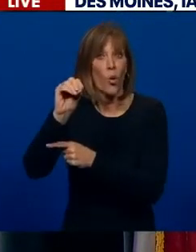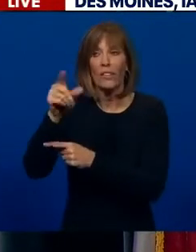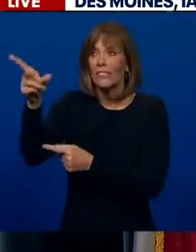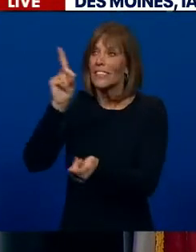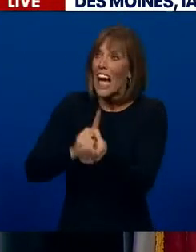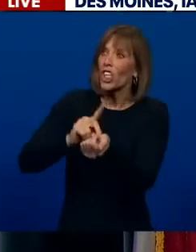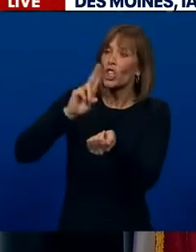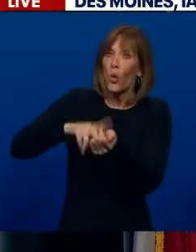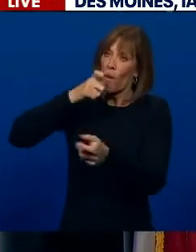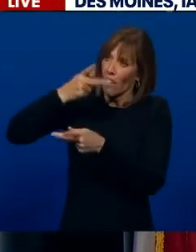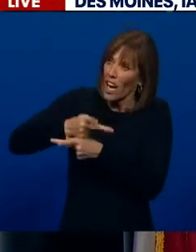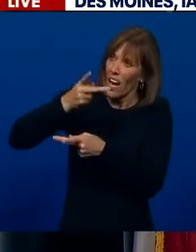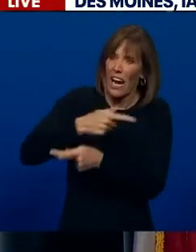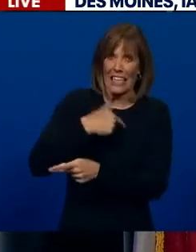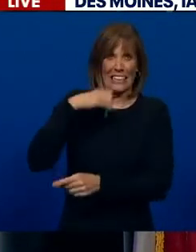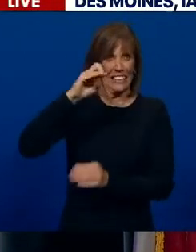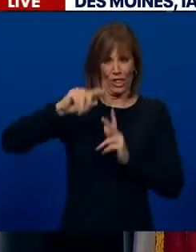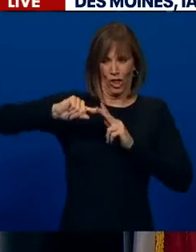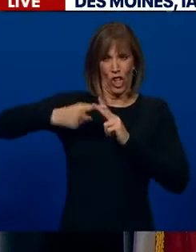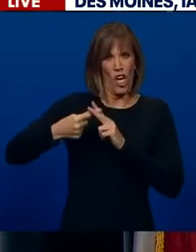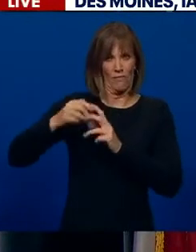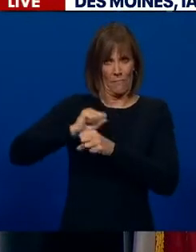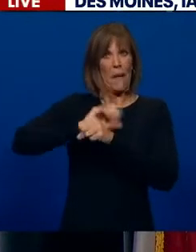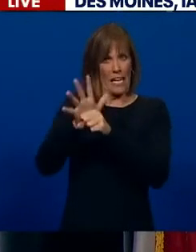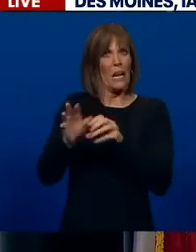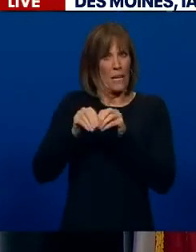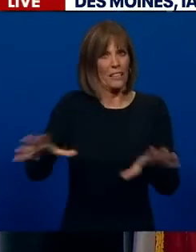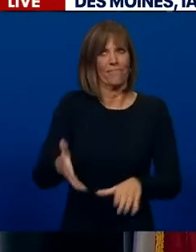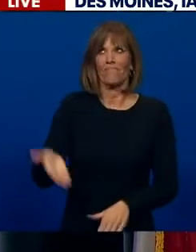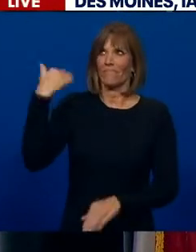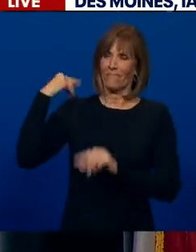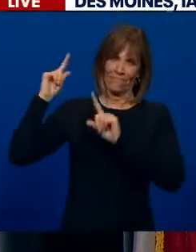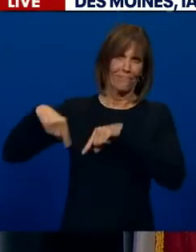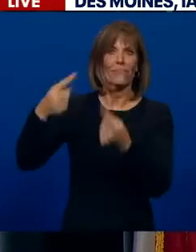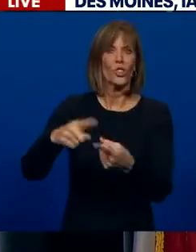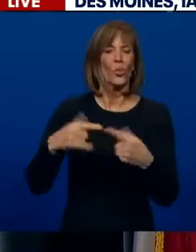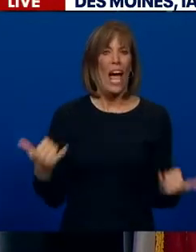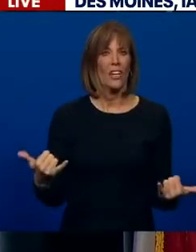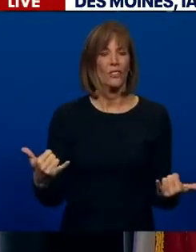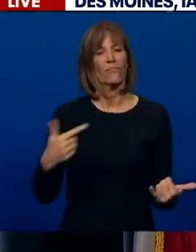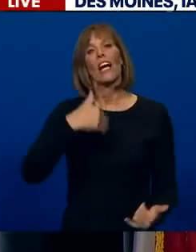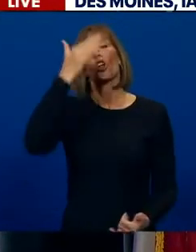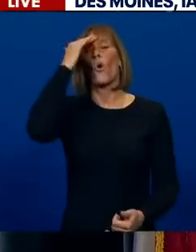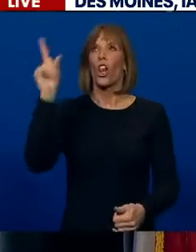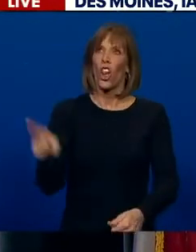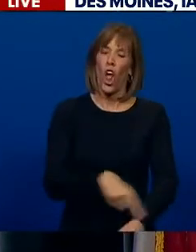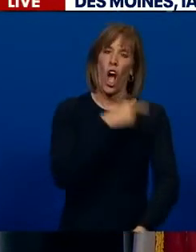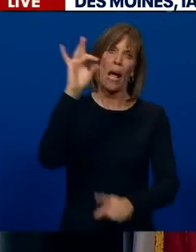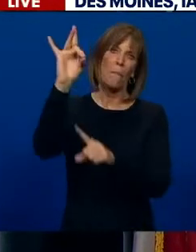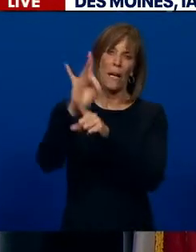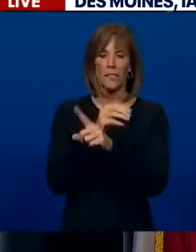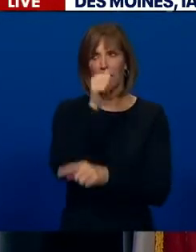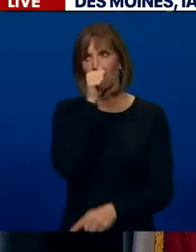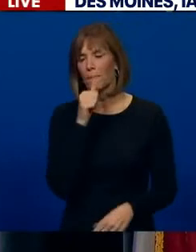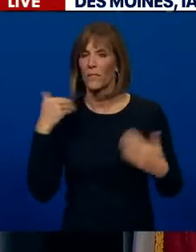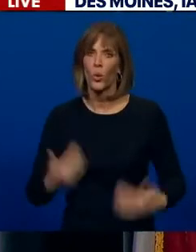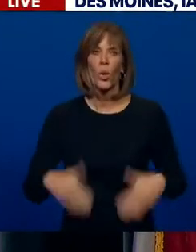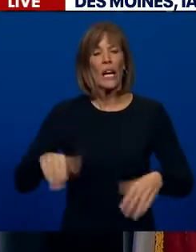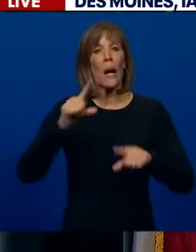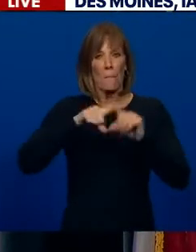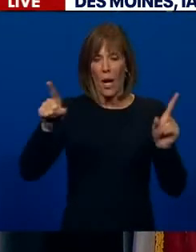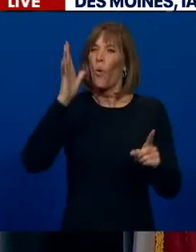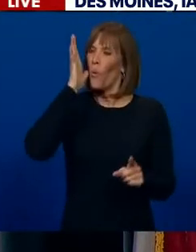care of us since the beginning of this pandemic. I know that it's been a long 8 months, but there is light at the